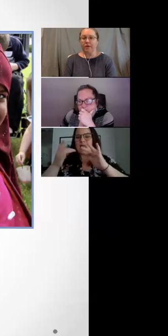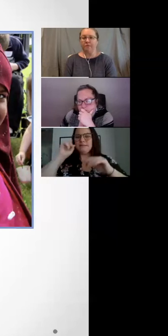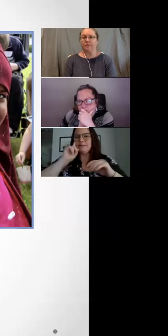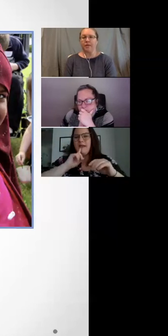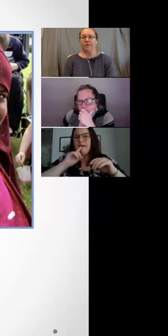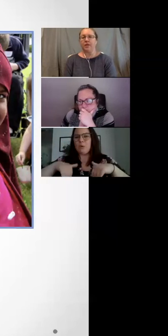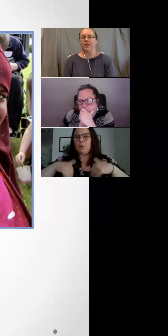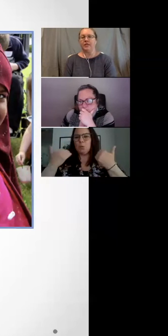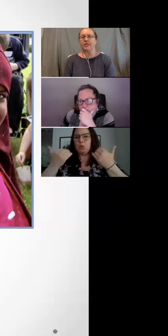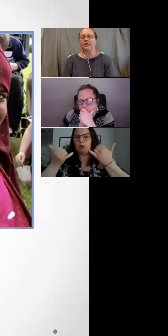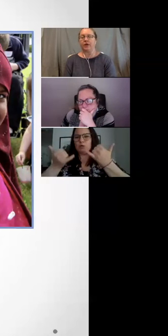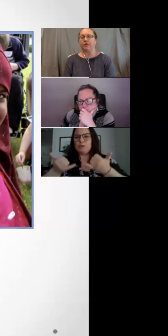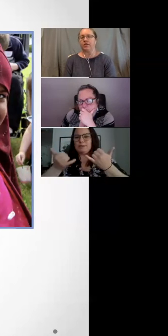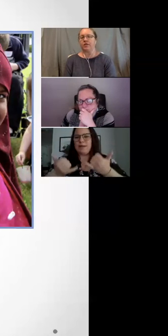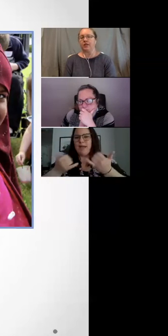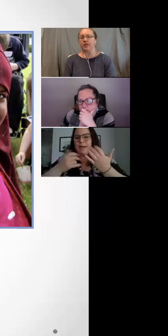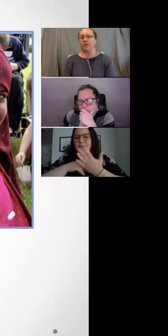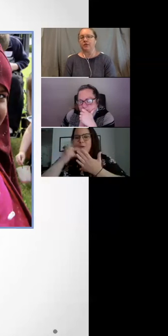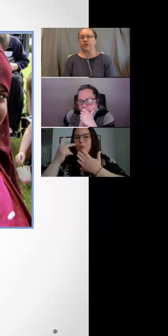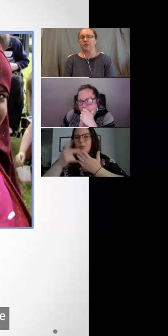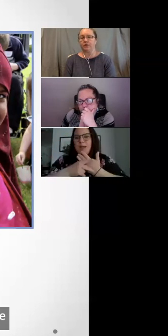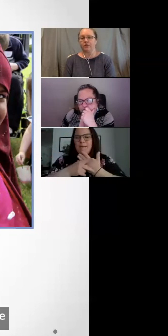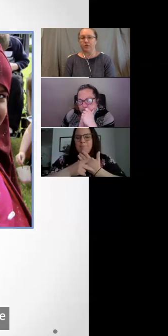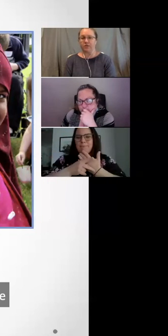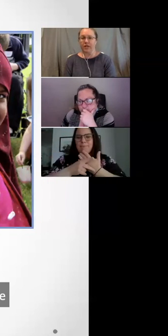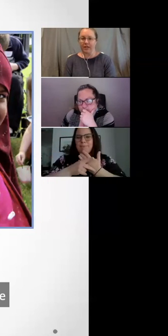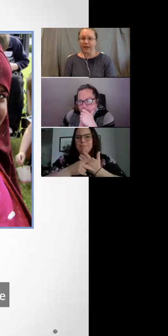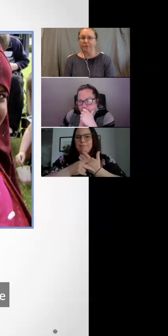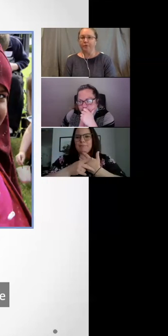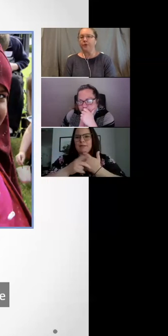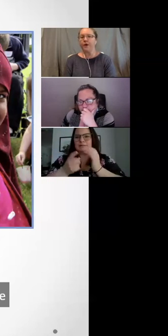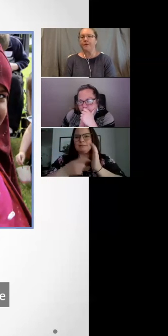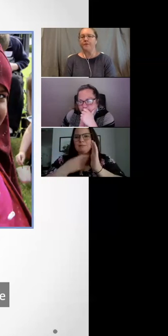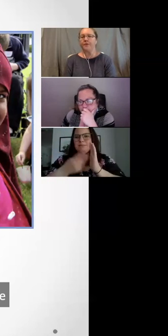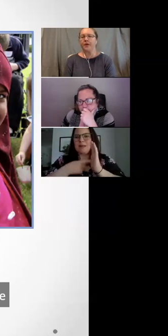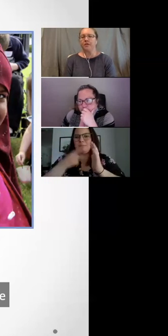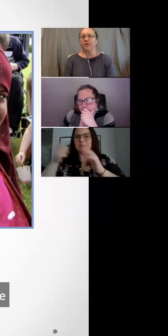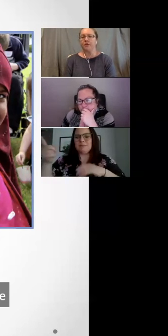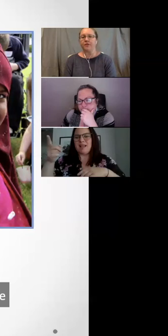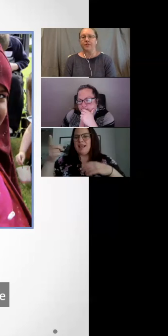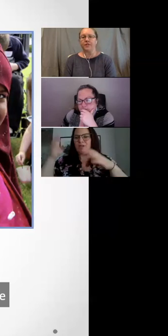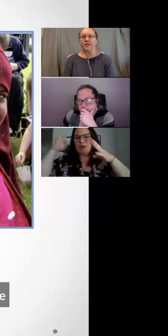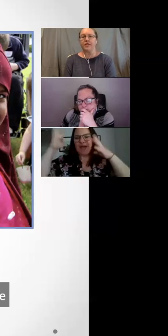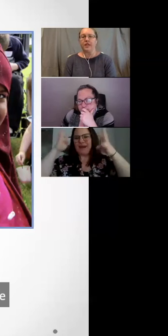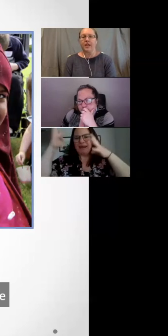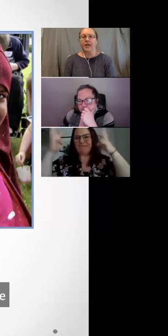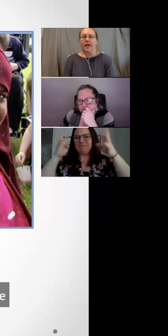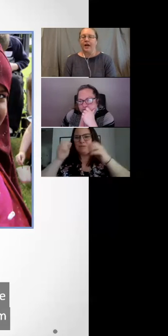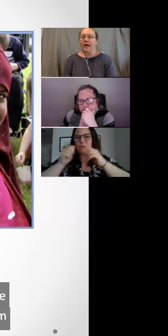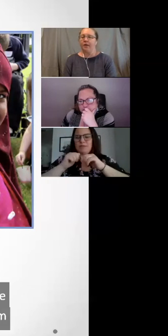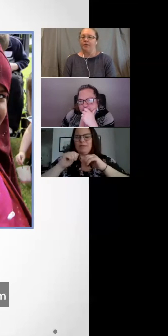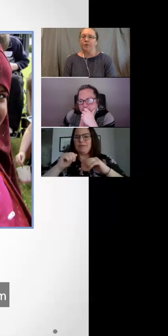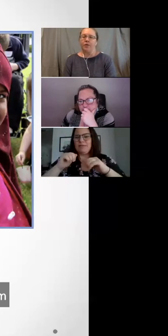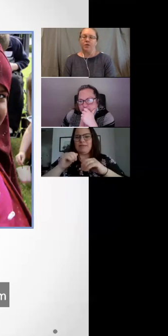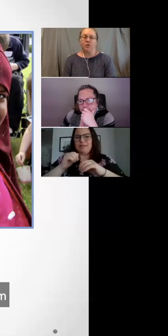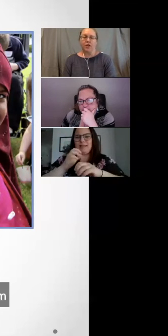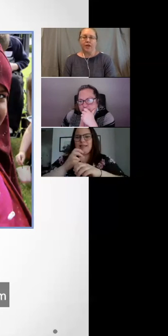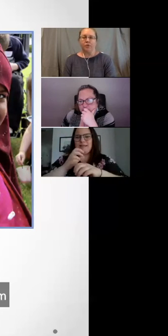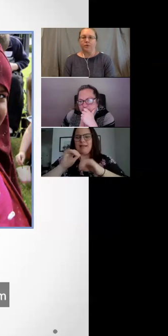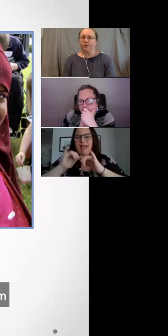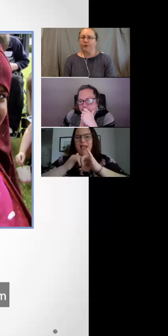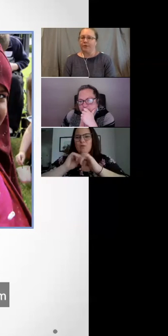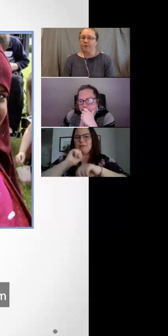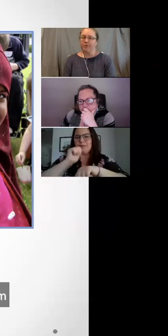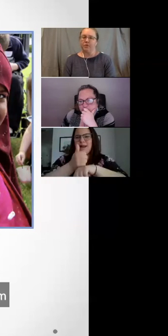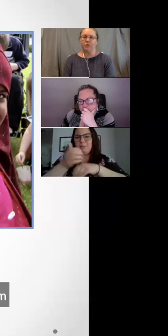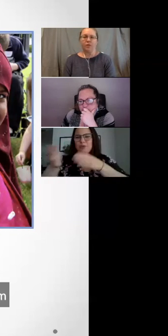summertime, maybe it's around connecting with Deaf Youth Today, that program through FNDC. We try and work with